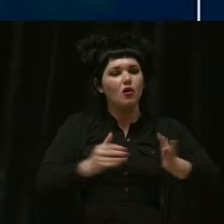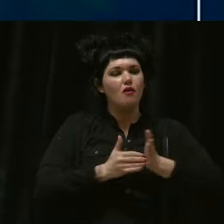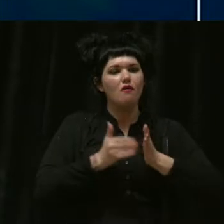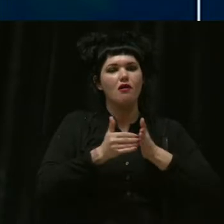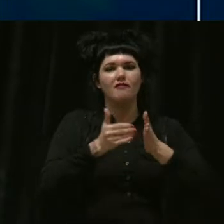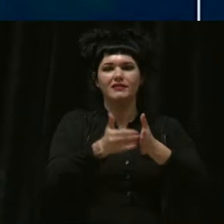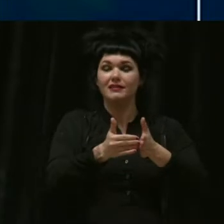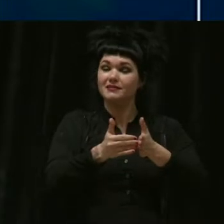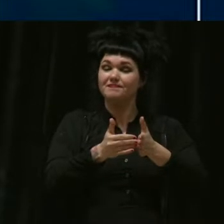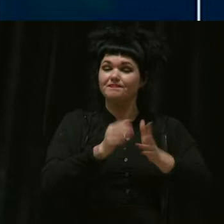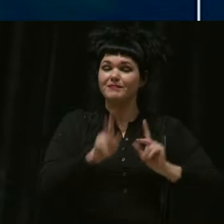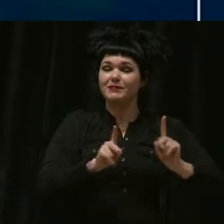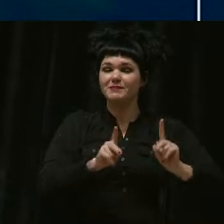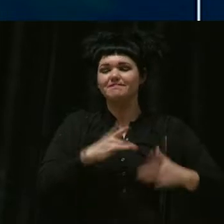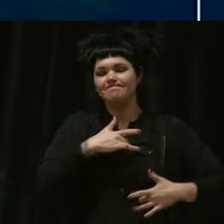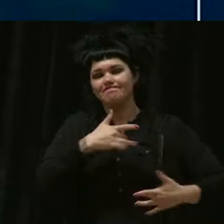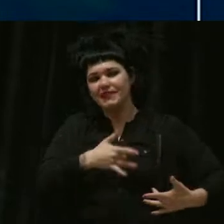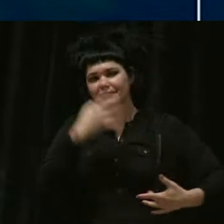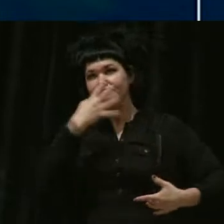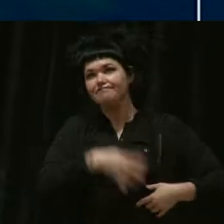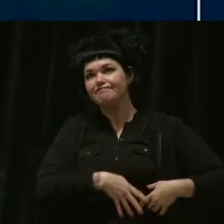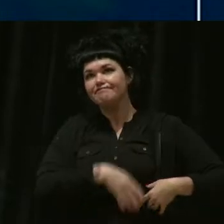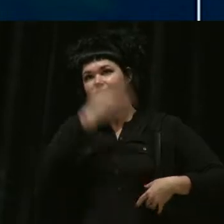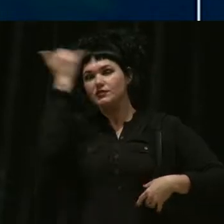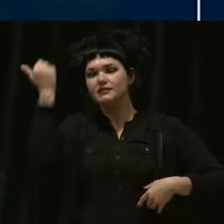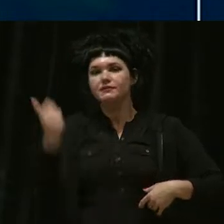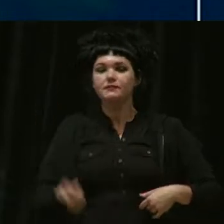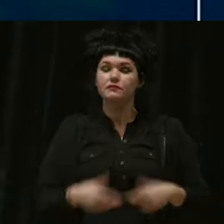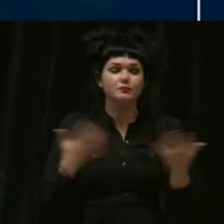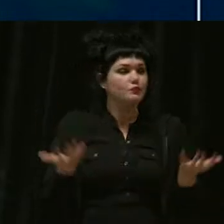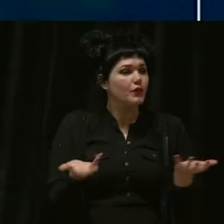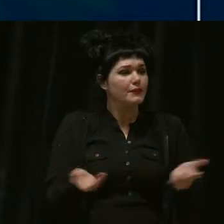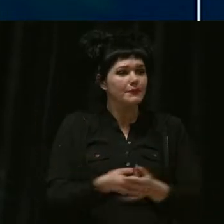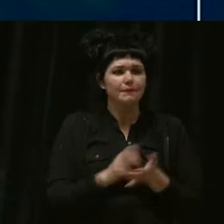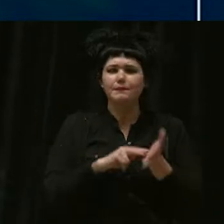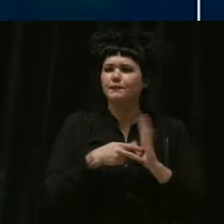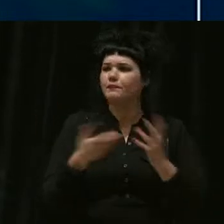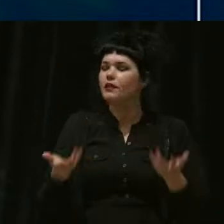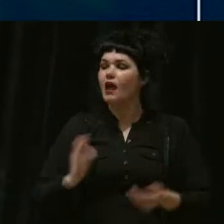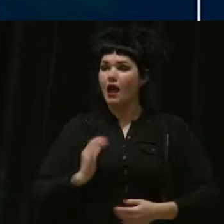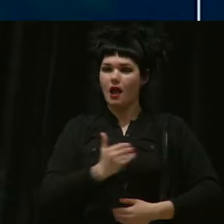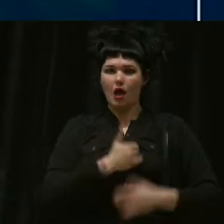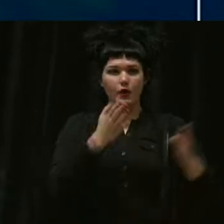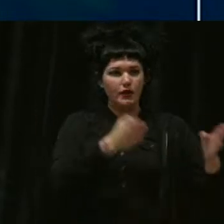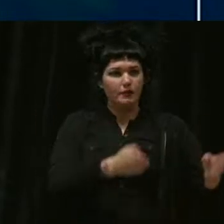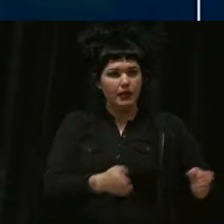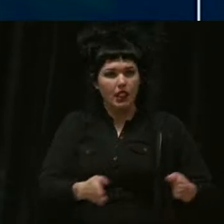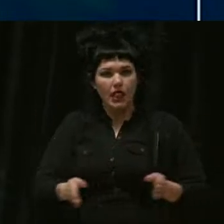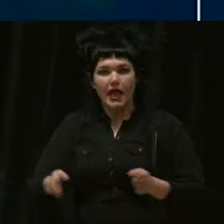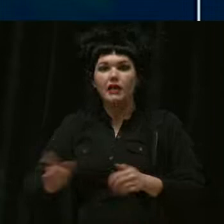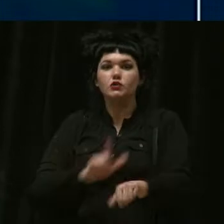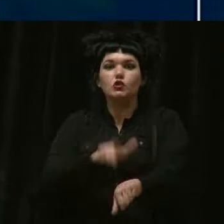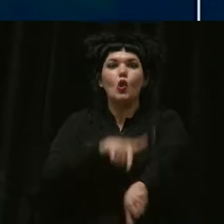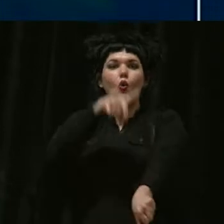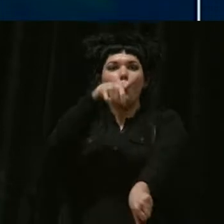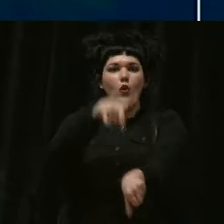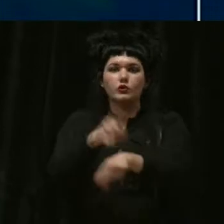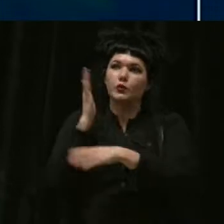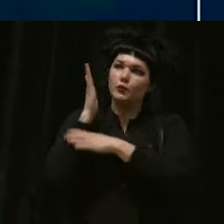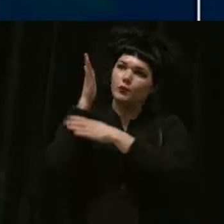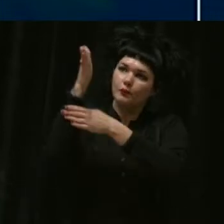gets forgotten. And that is that our plan is long-term,